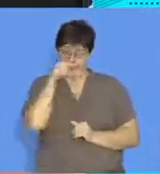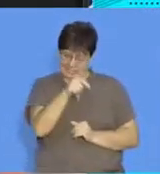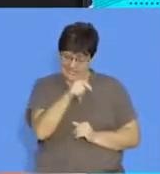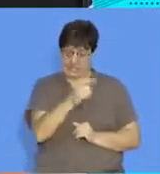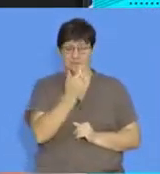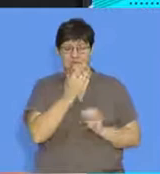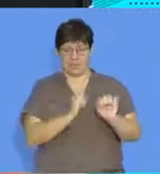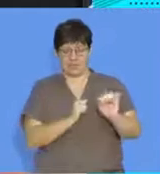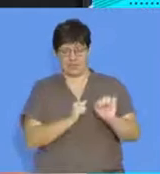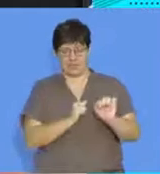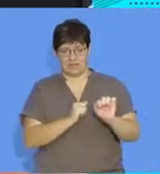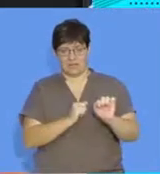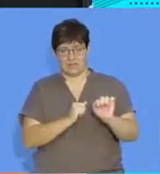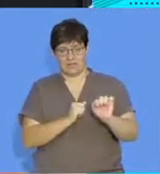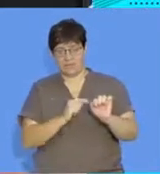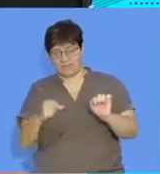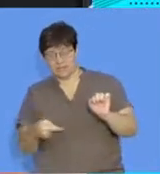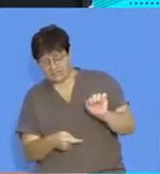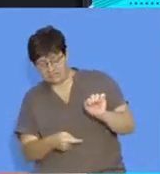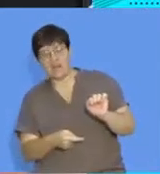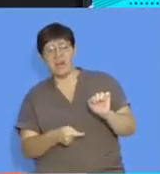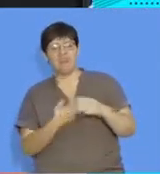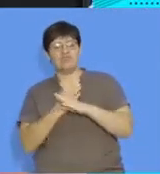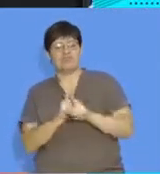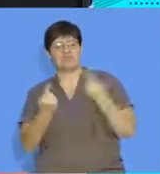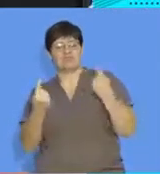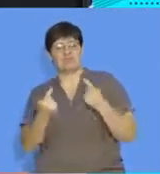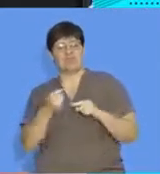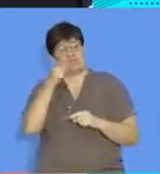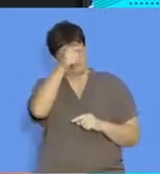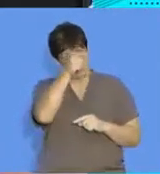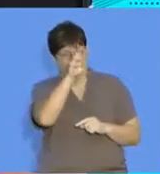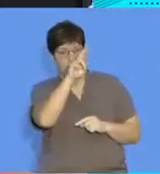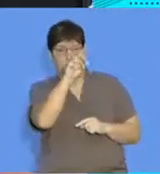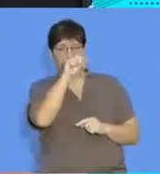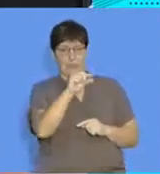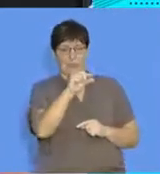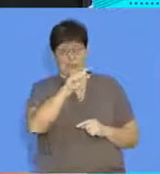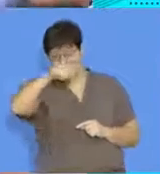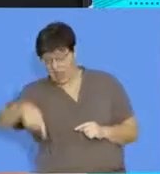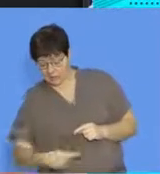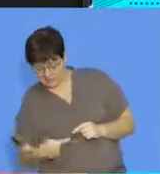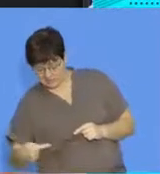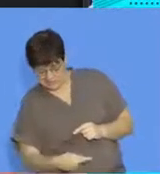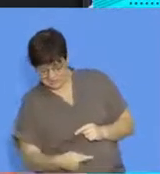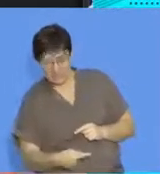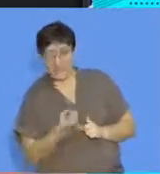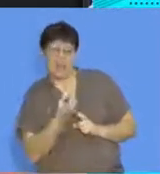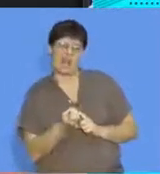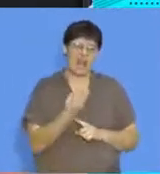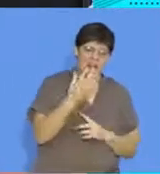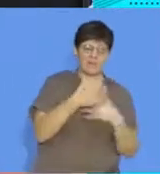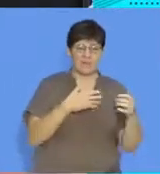resistance inside the battery. So the symbol is small letter r, while resistance in the external circuit for